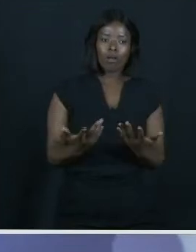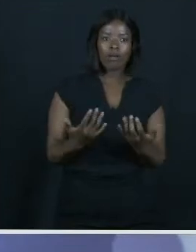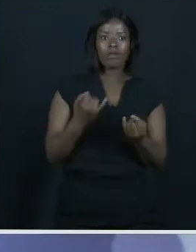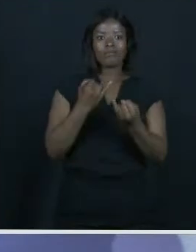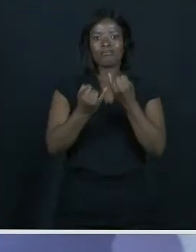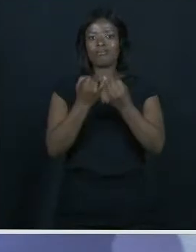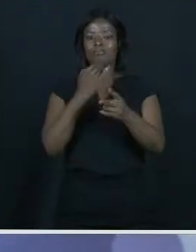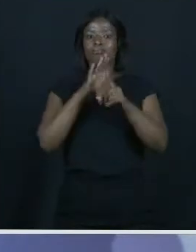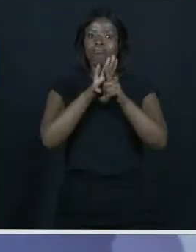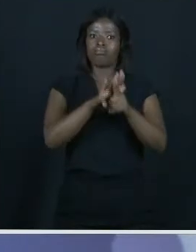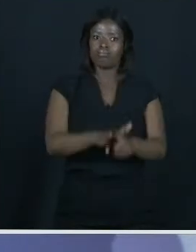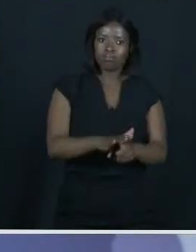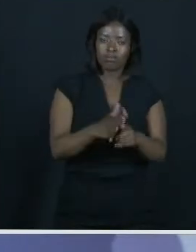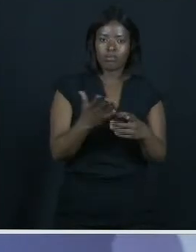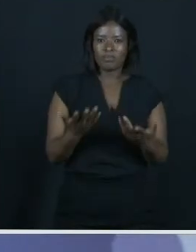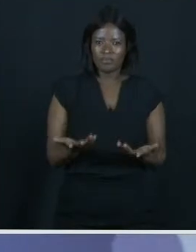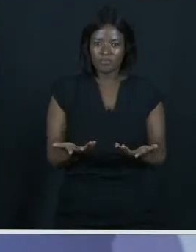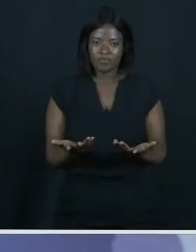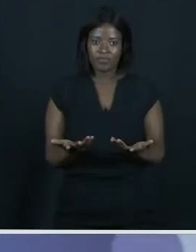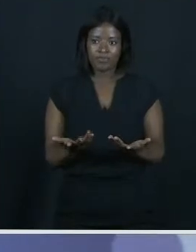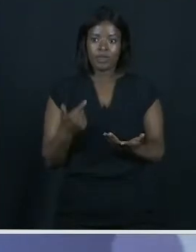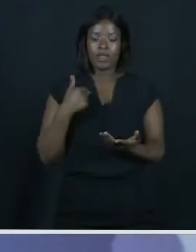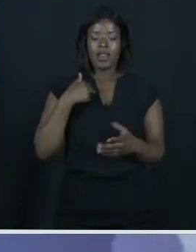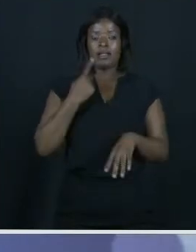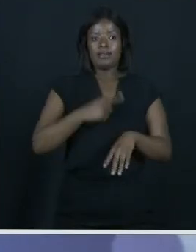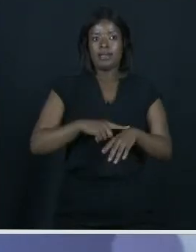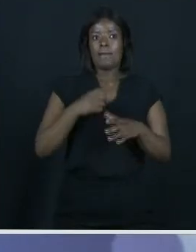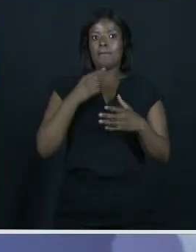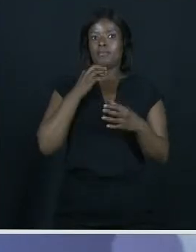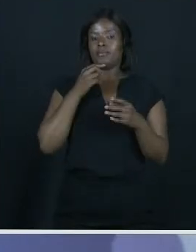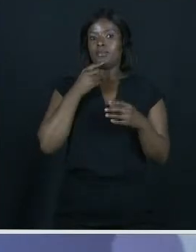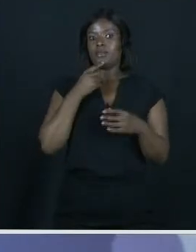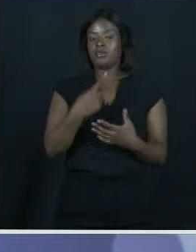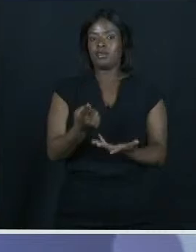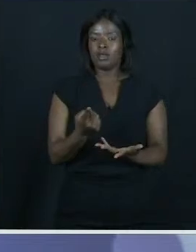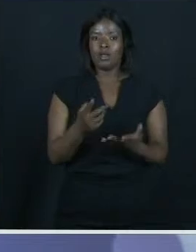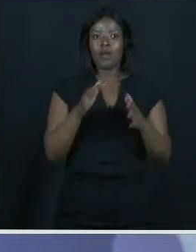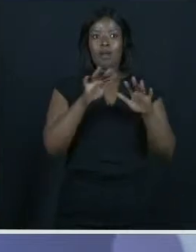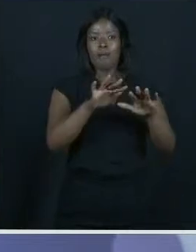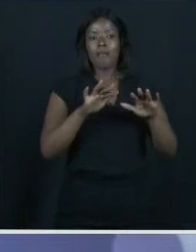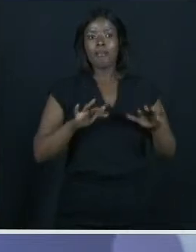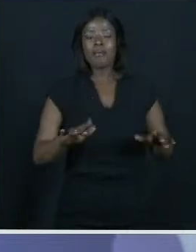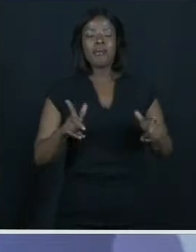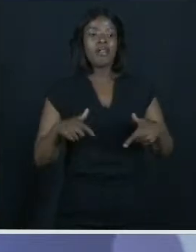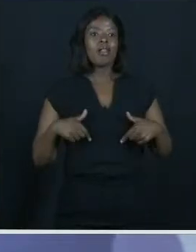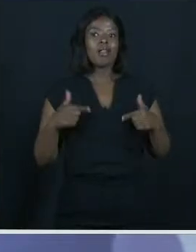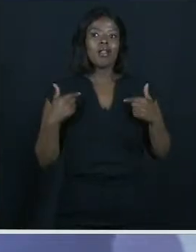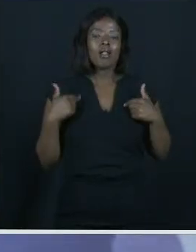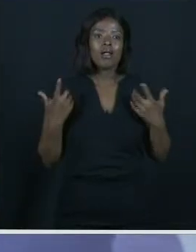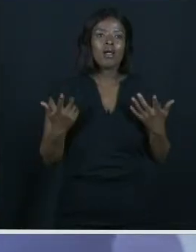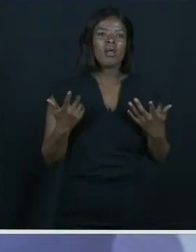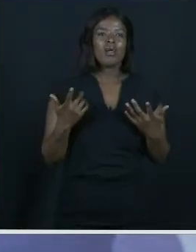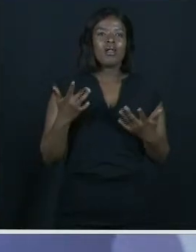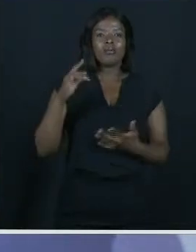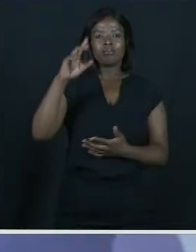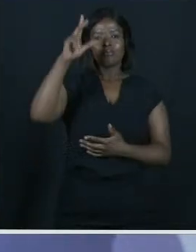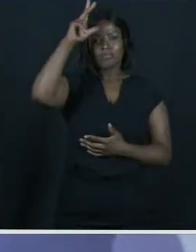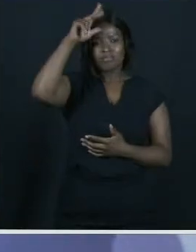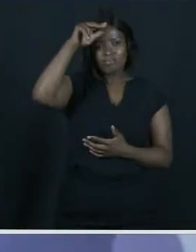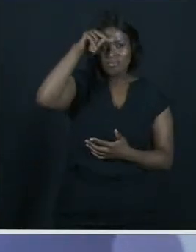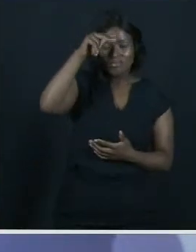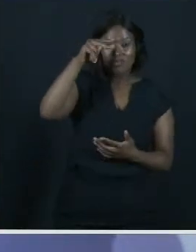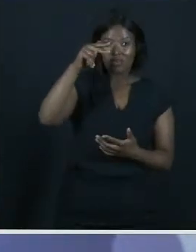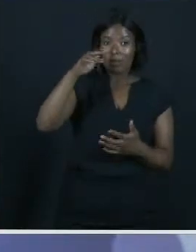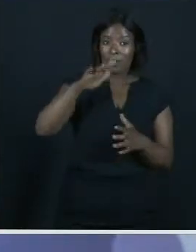sexism. Let me take this opportunity and say to our people living with albinism